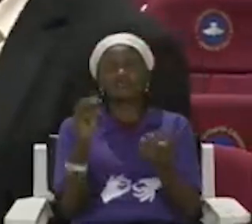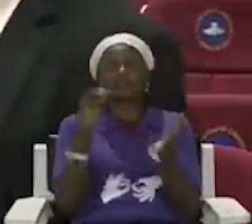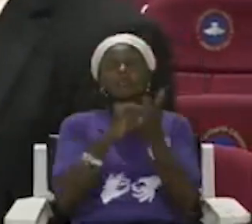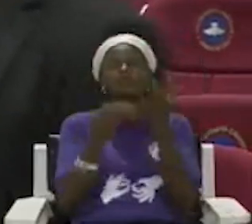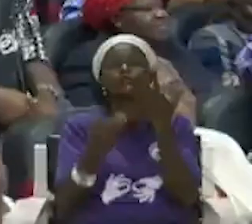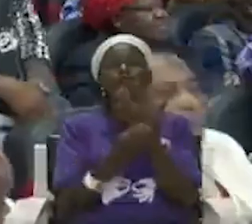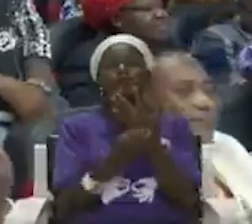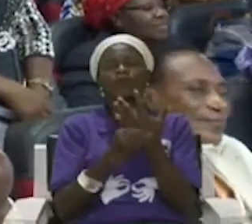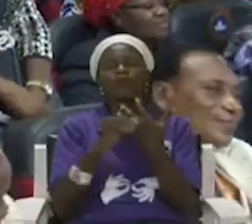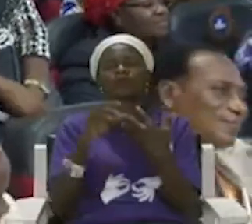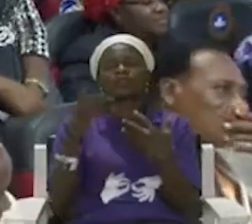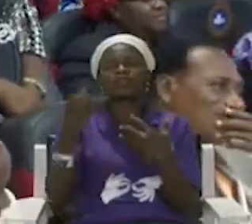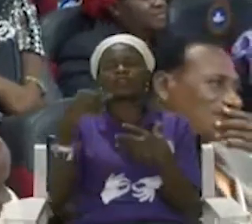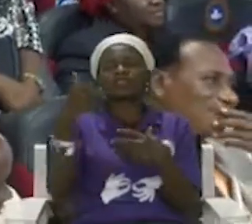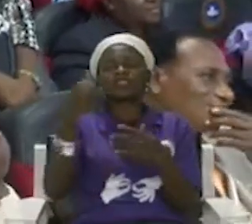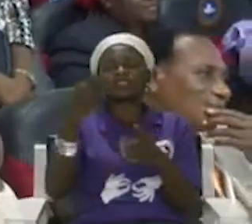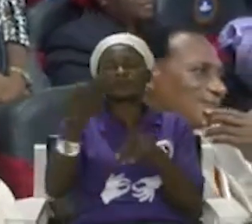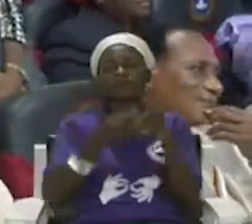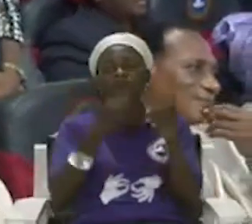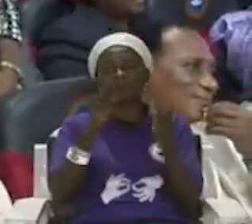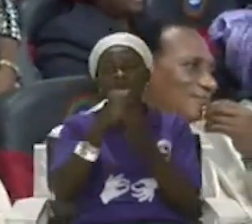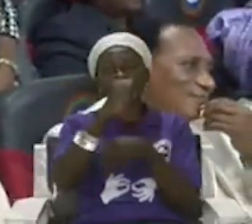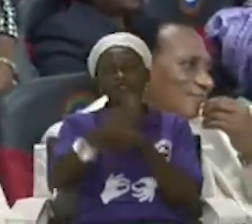October, the 10th month of the year,